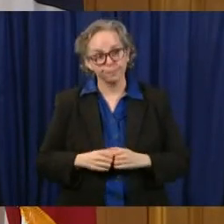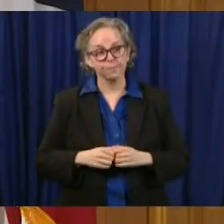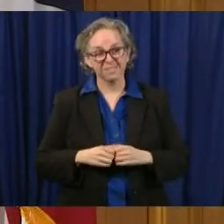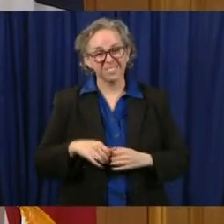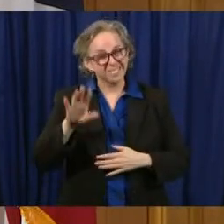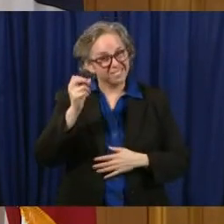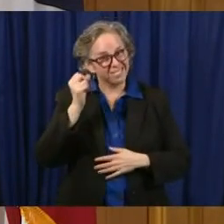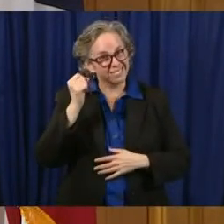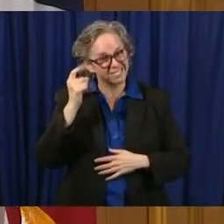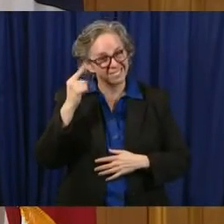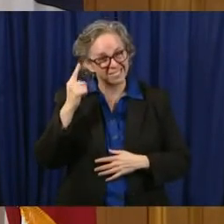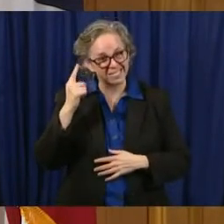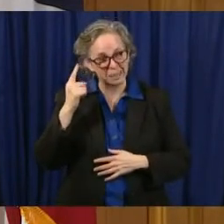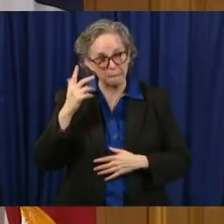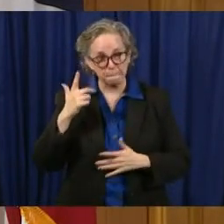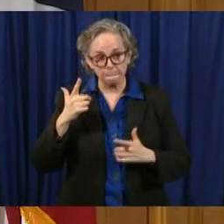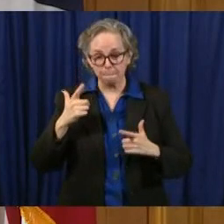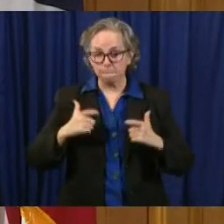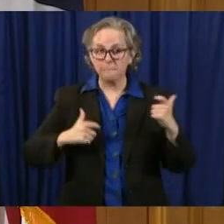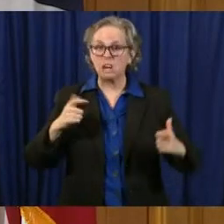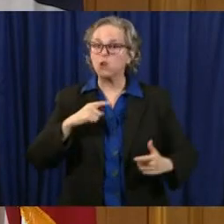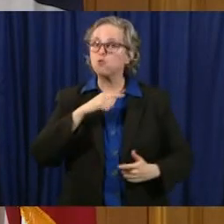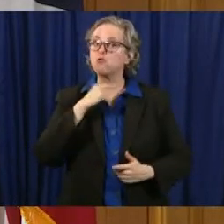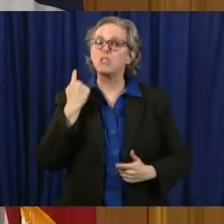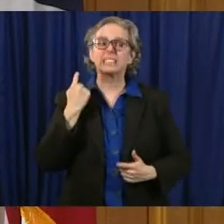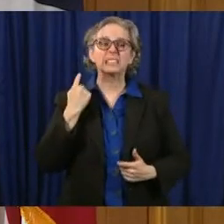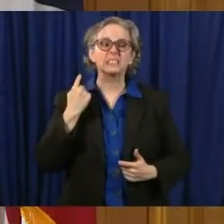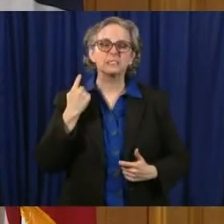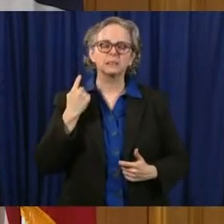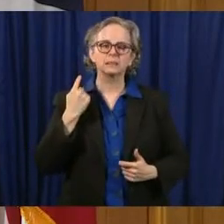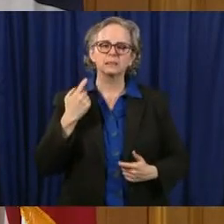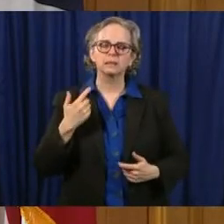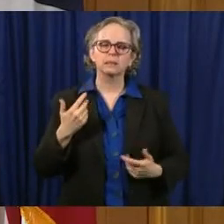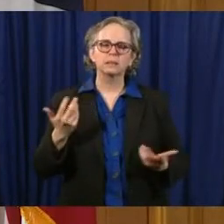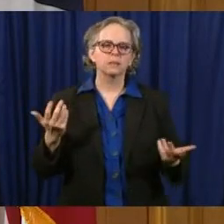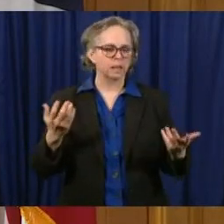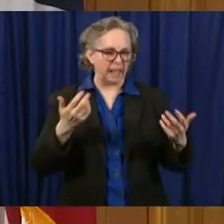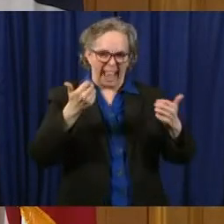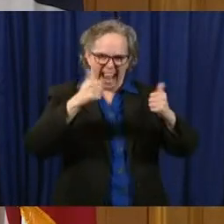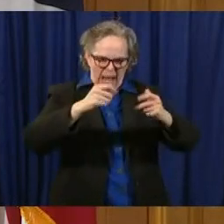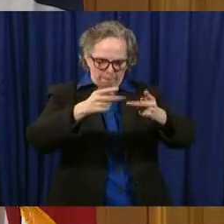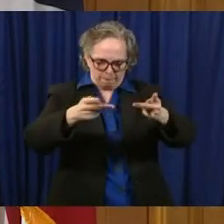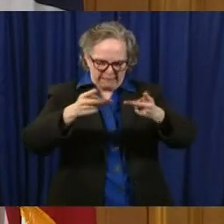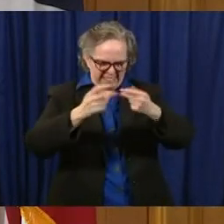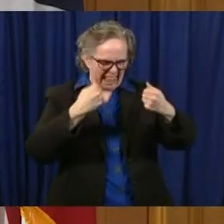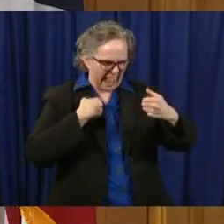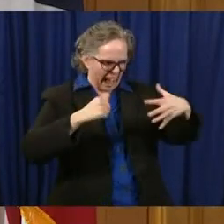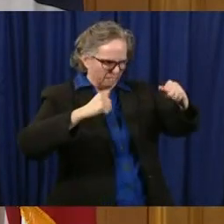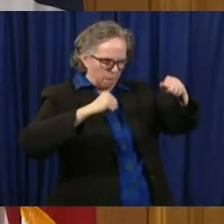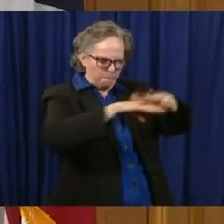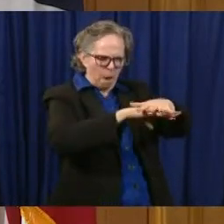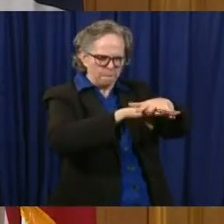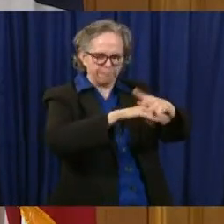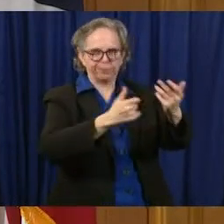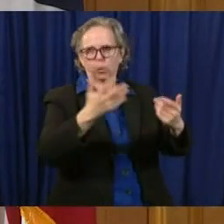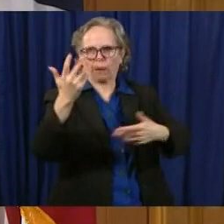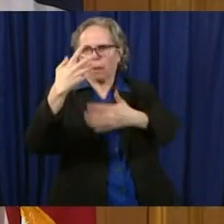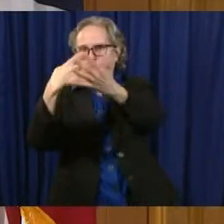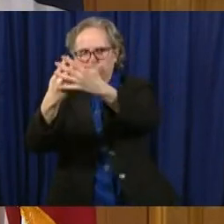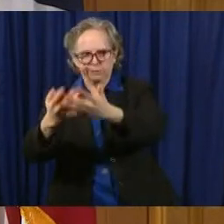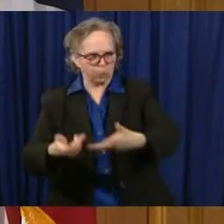is any place where you have congregate living, whether it is in a nursing home, whether it's in a prison, assisted